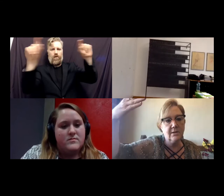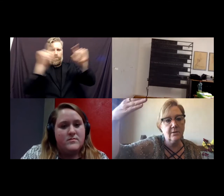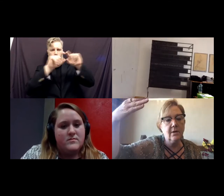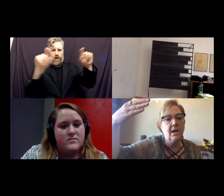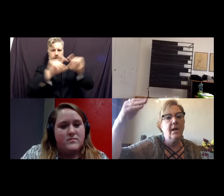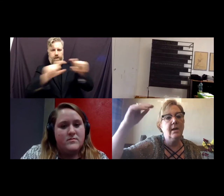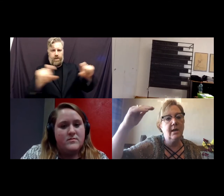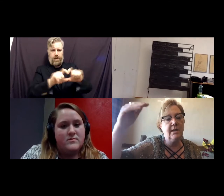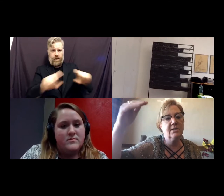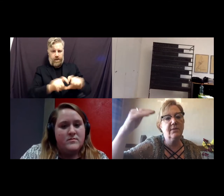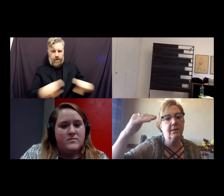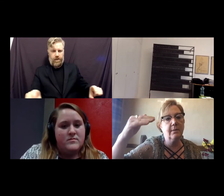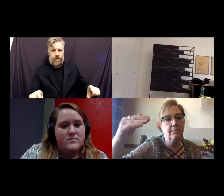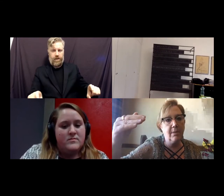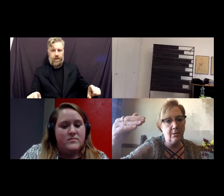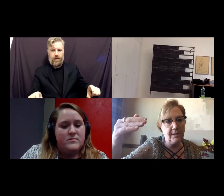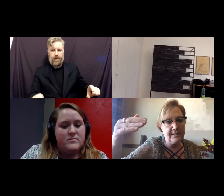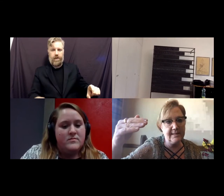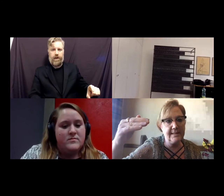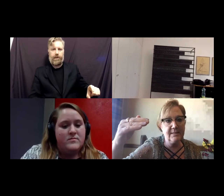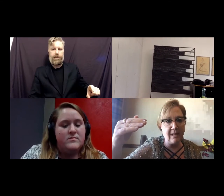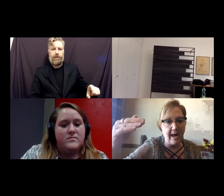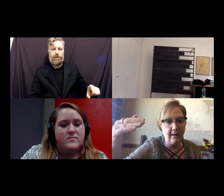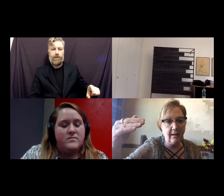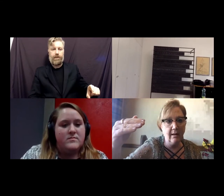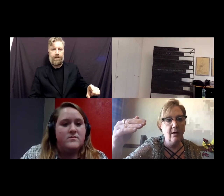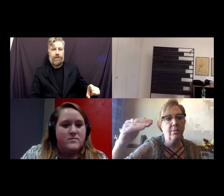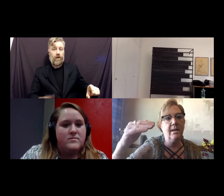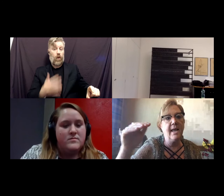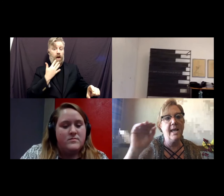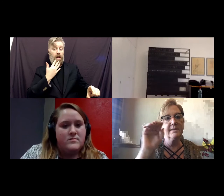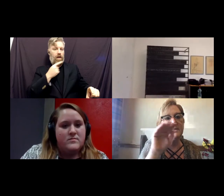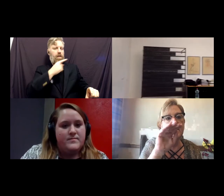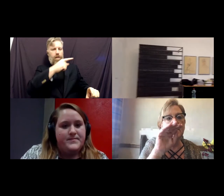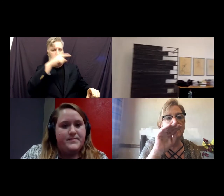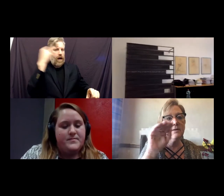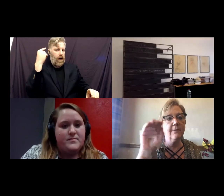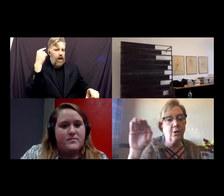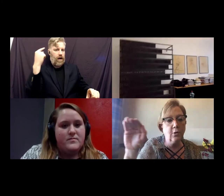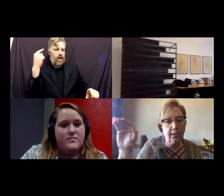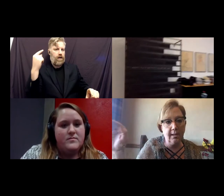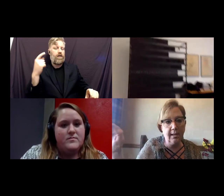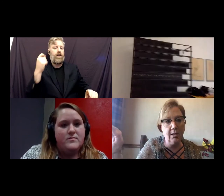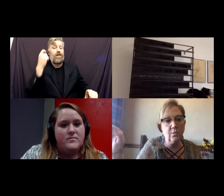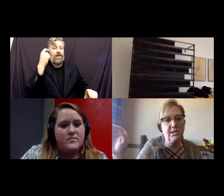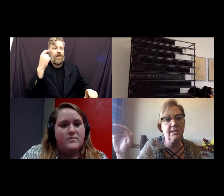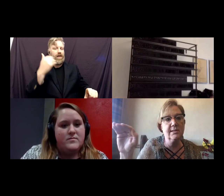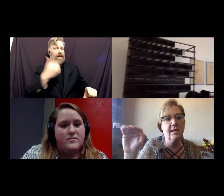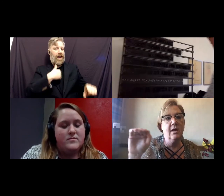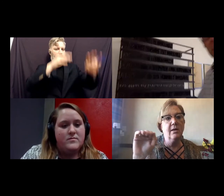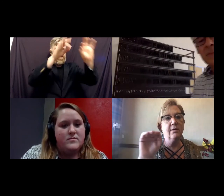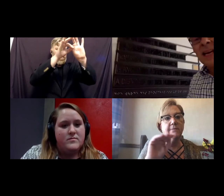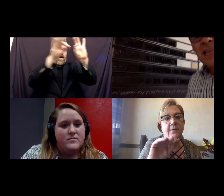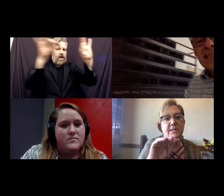each other. And each of the metal pieces is black, but it has, in different European